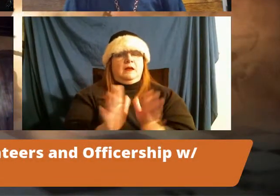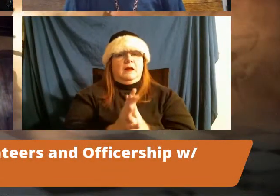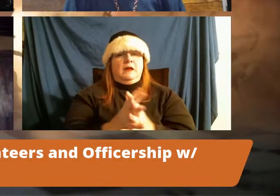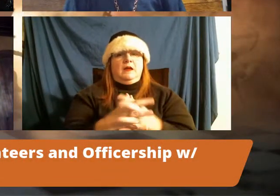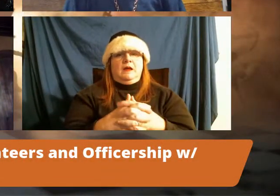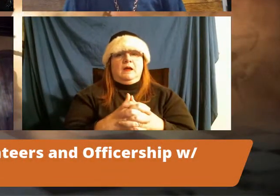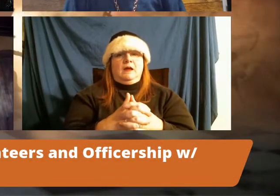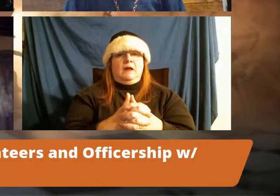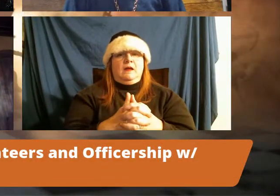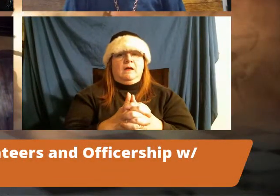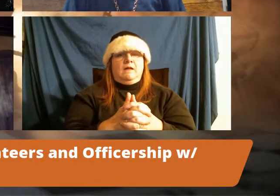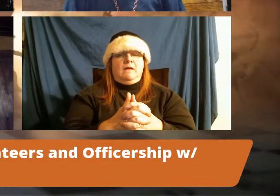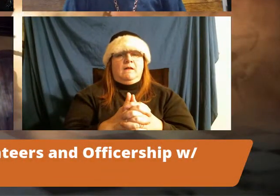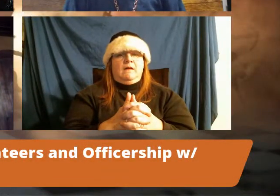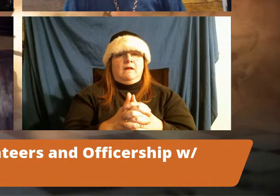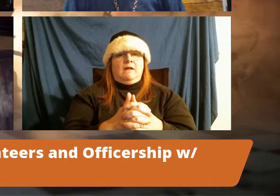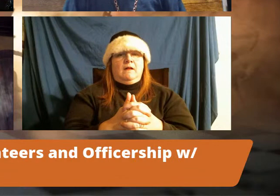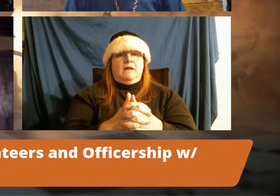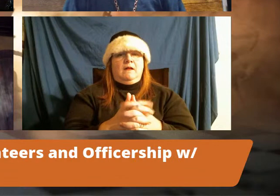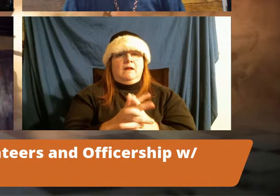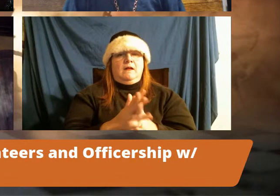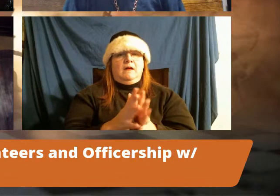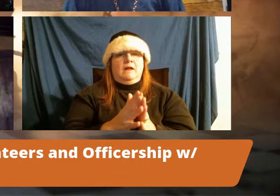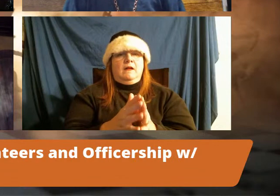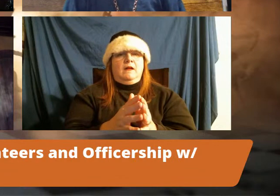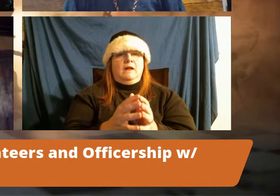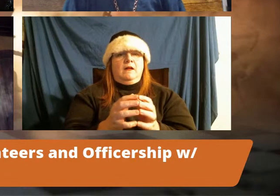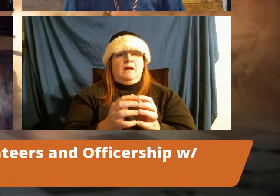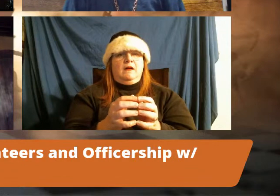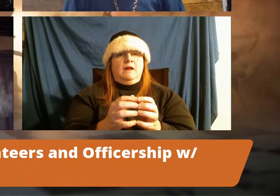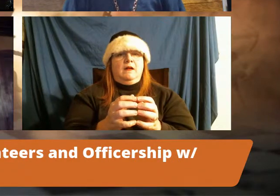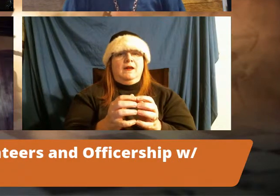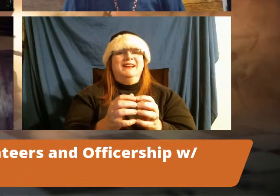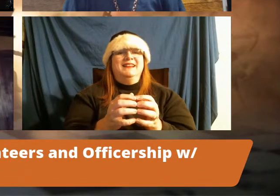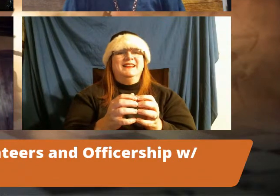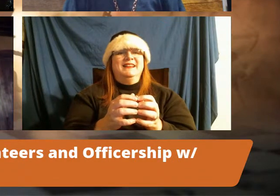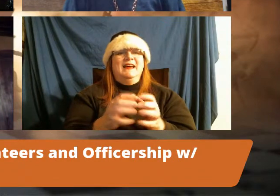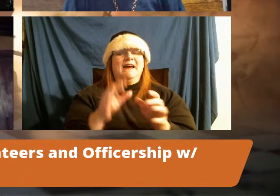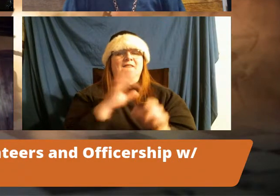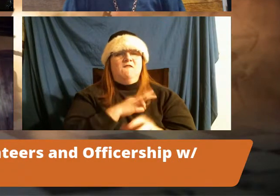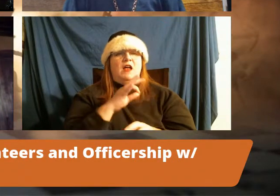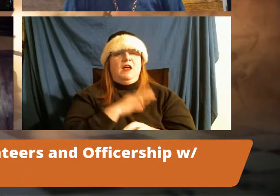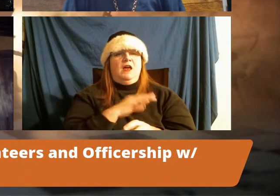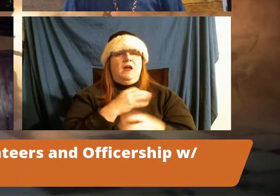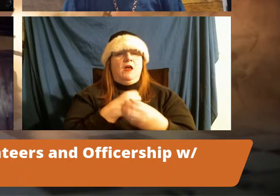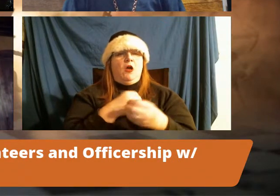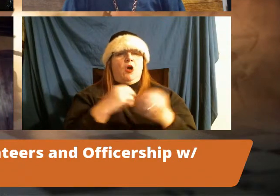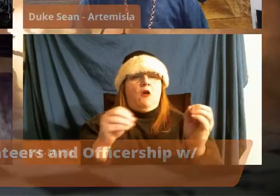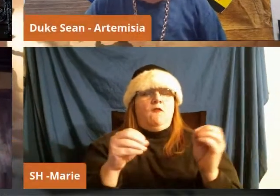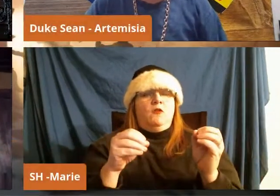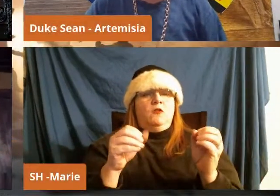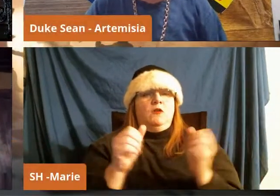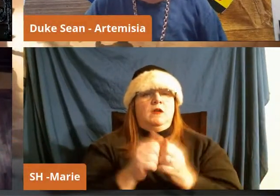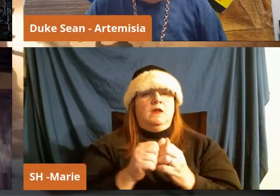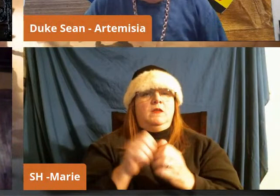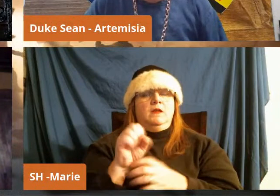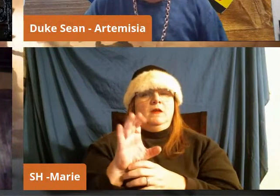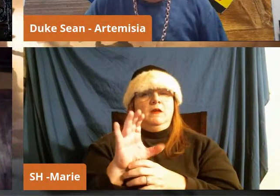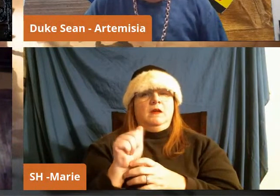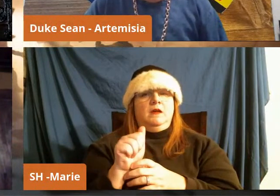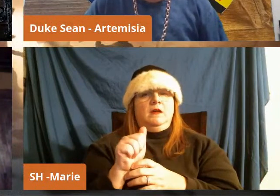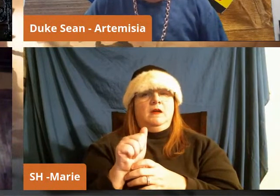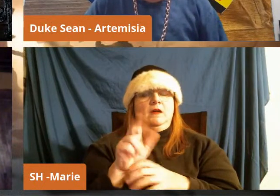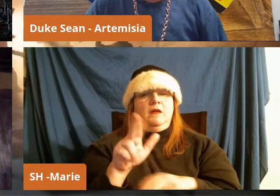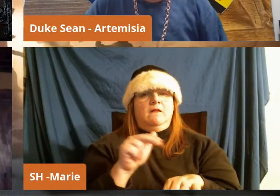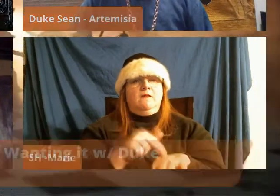Sunday, we have Coffee with Kal. We're talking with the Honorable Lady, patent pending, Katrina Yarborough. on volunteers and officership within the SCA. And then, of